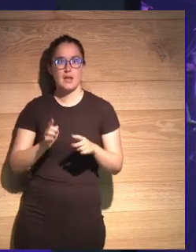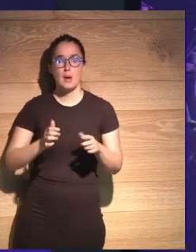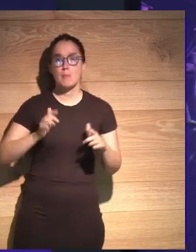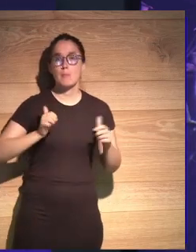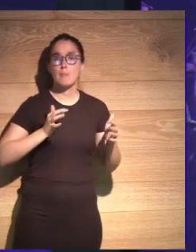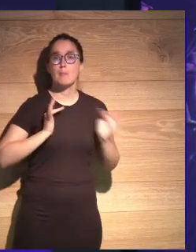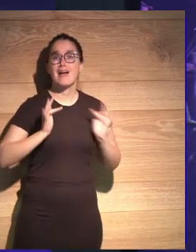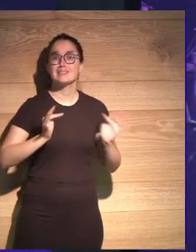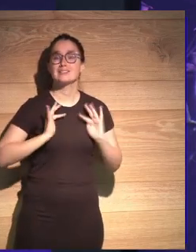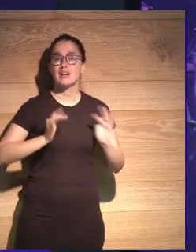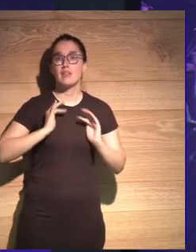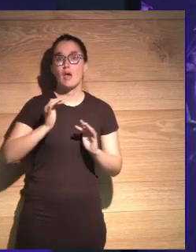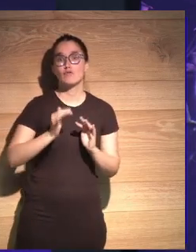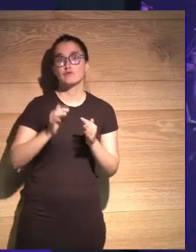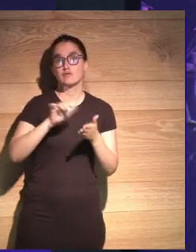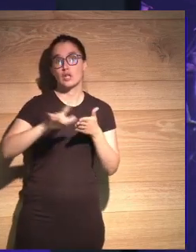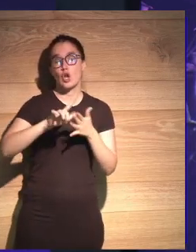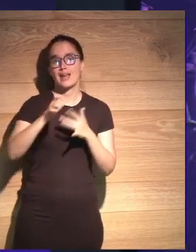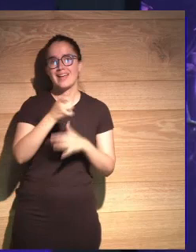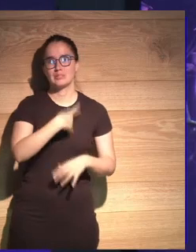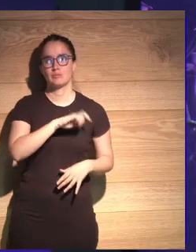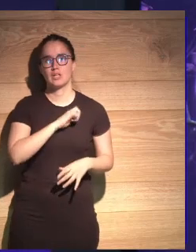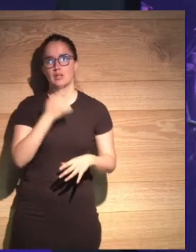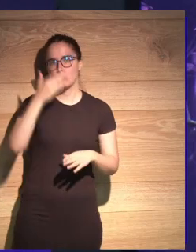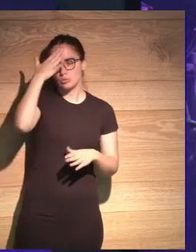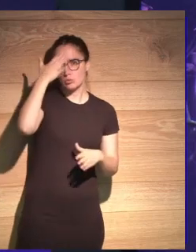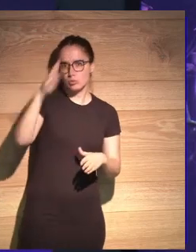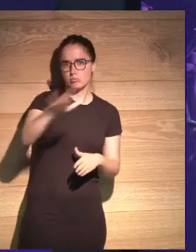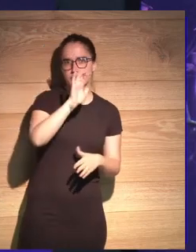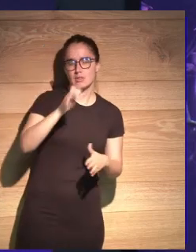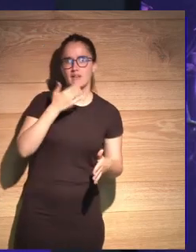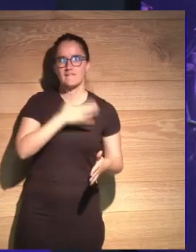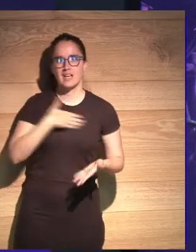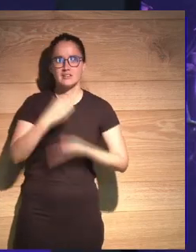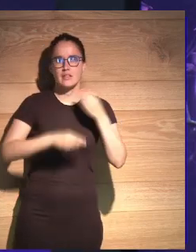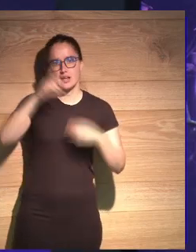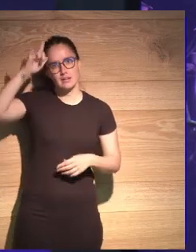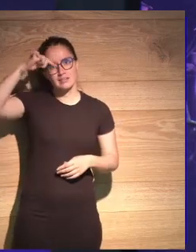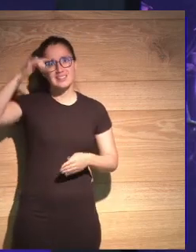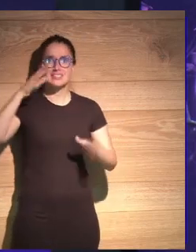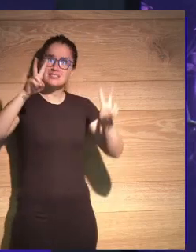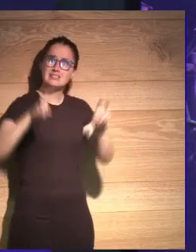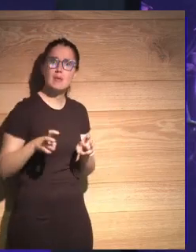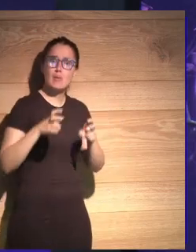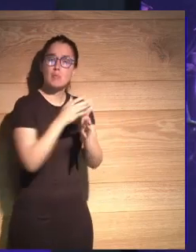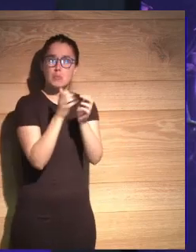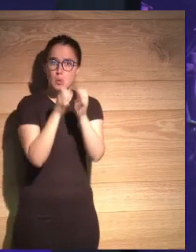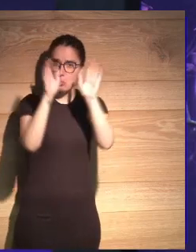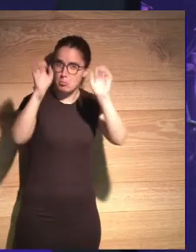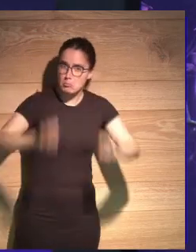I came to Spain to study a master's program on Spanish